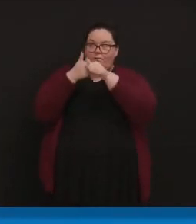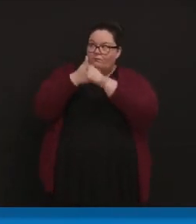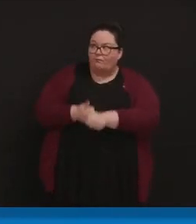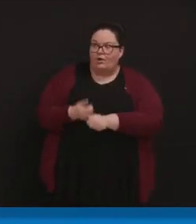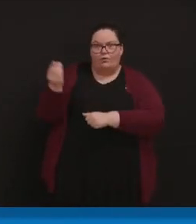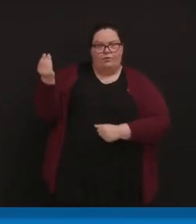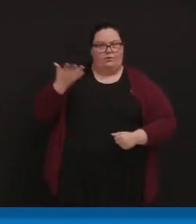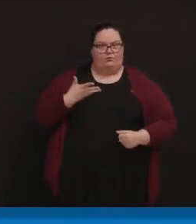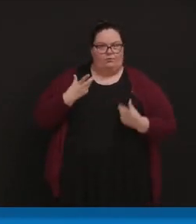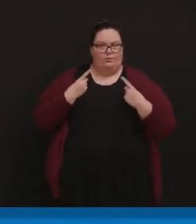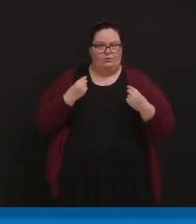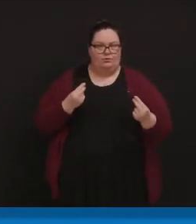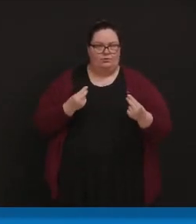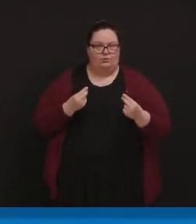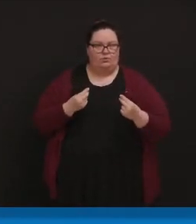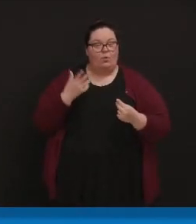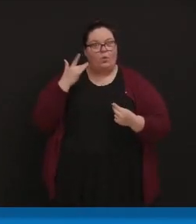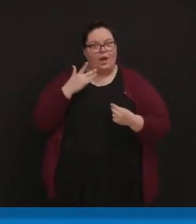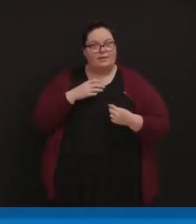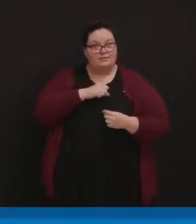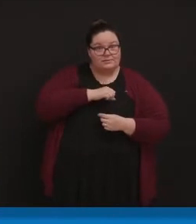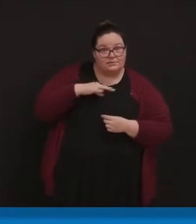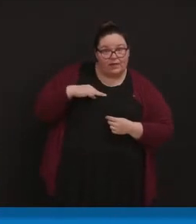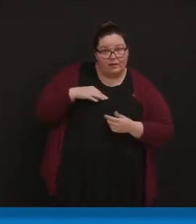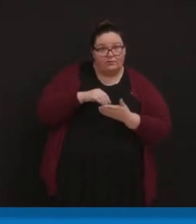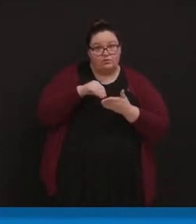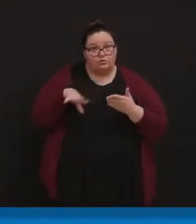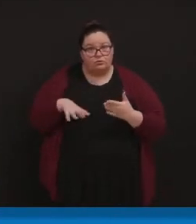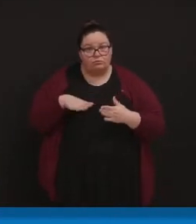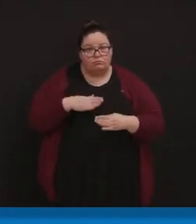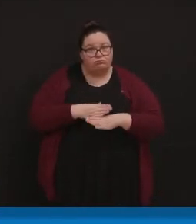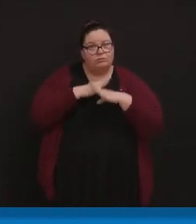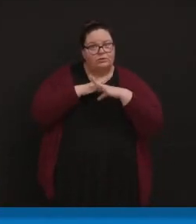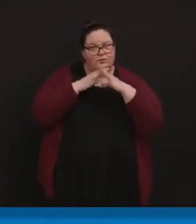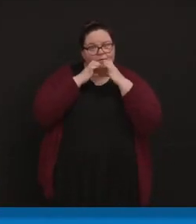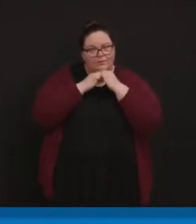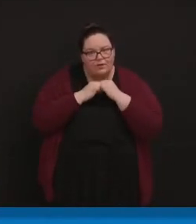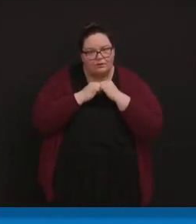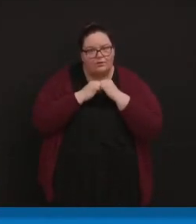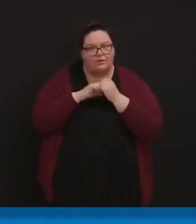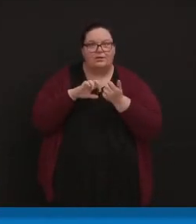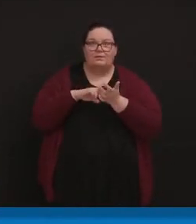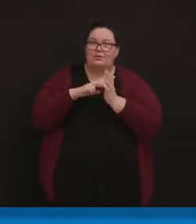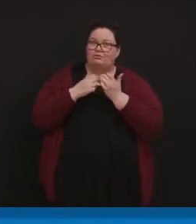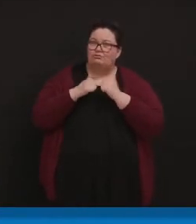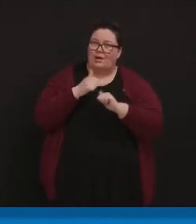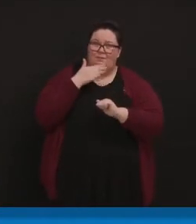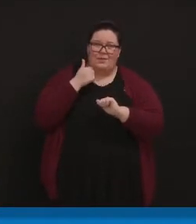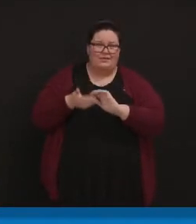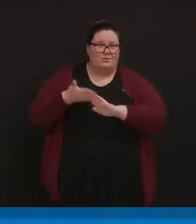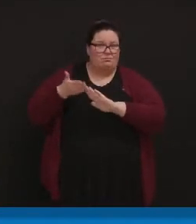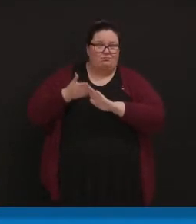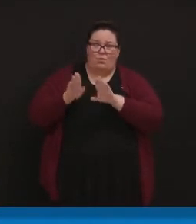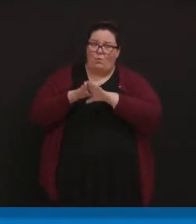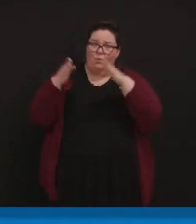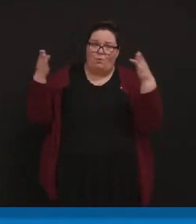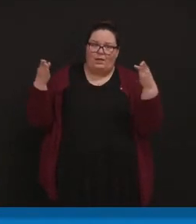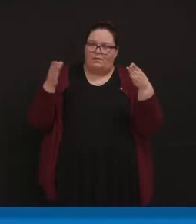steps to protect our staff and our students, but that as much as possible means keeping schools open, not closing them